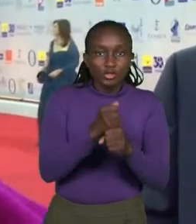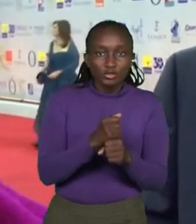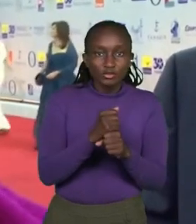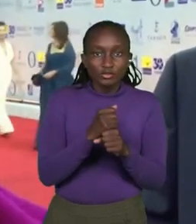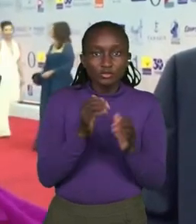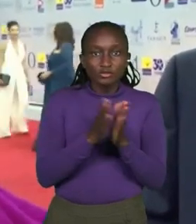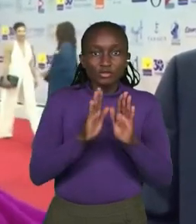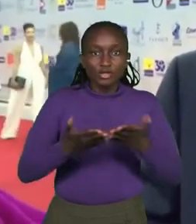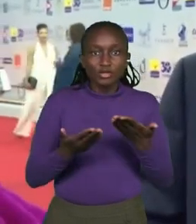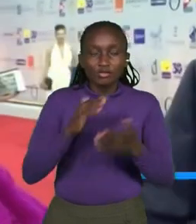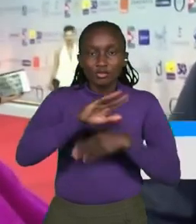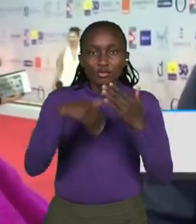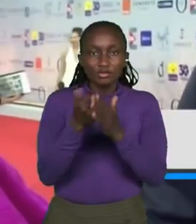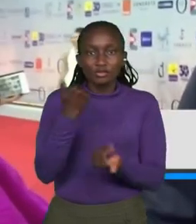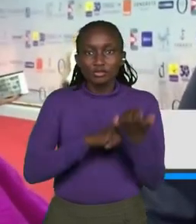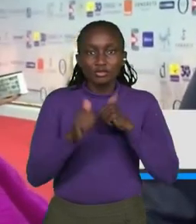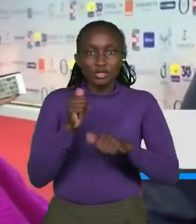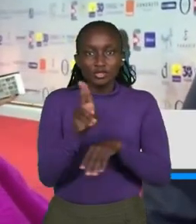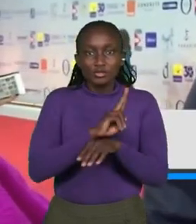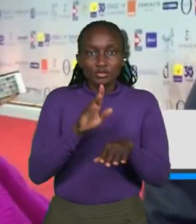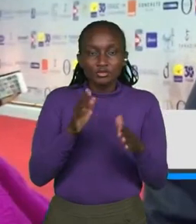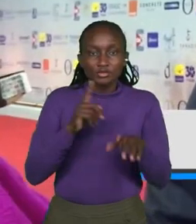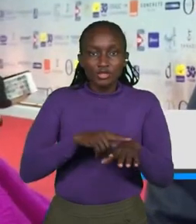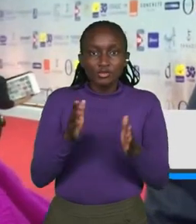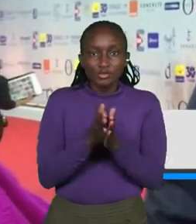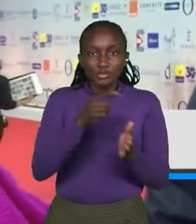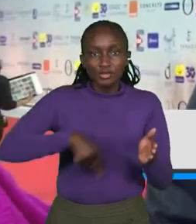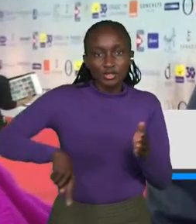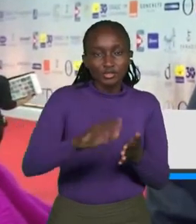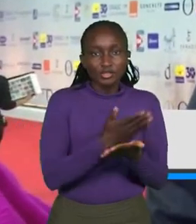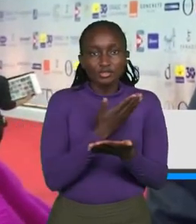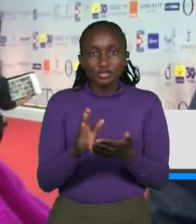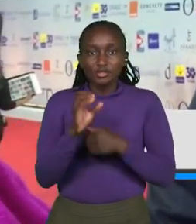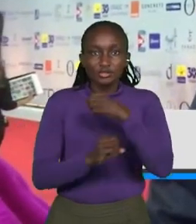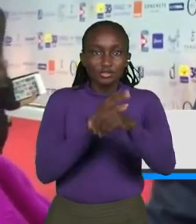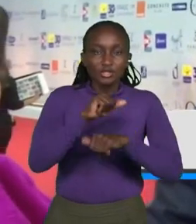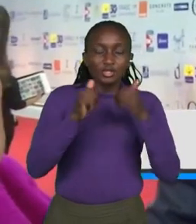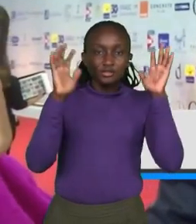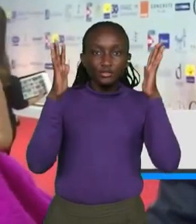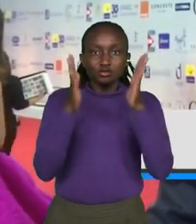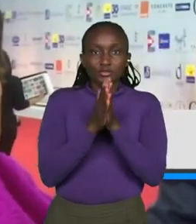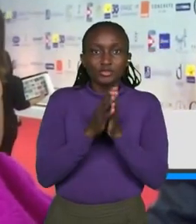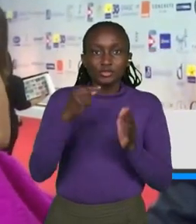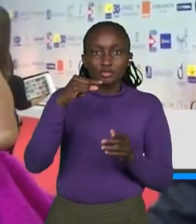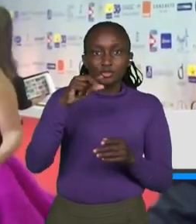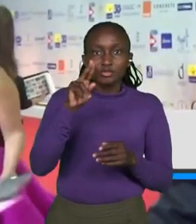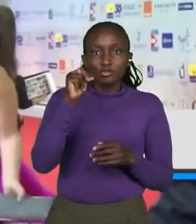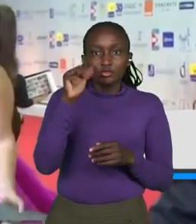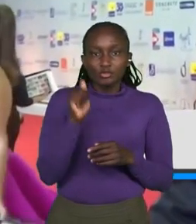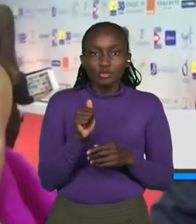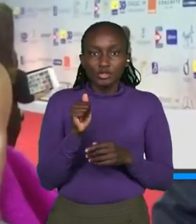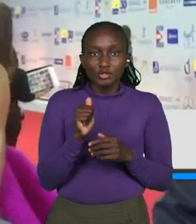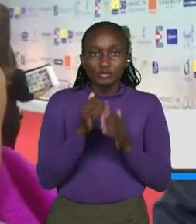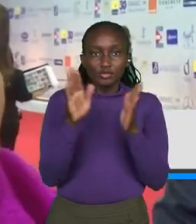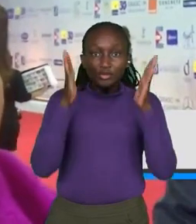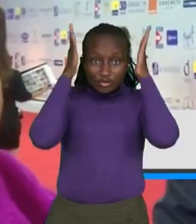how all the artists can spend time with us and share a special feeling about the festival and about Guana. There's definitely more focus